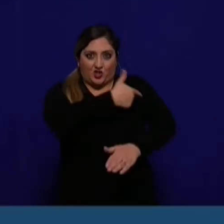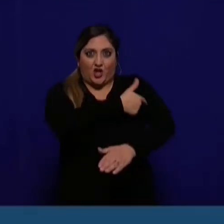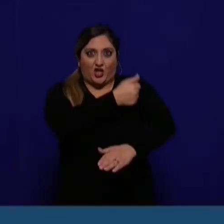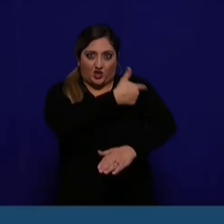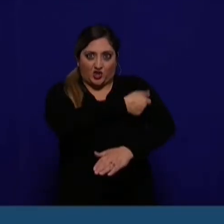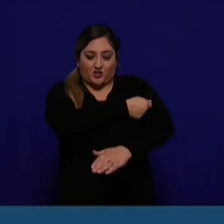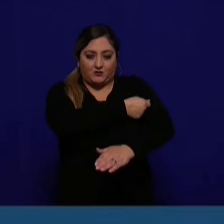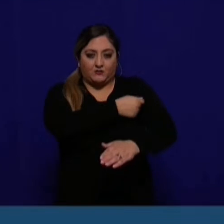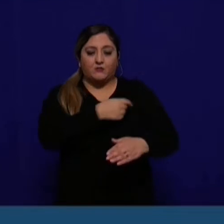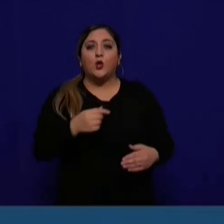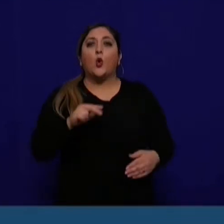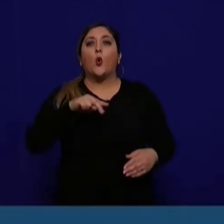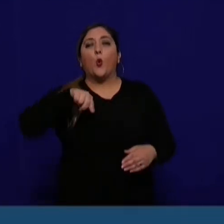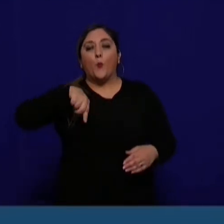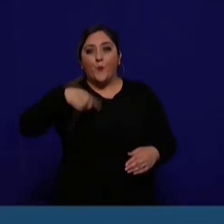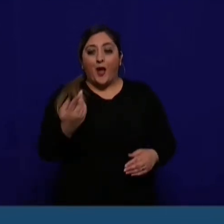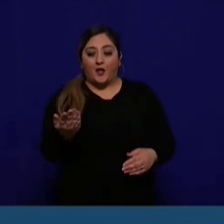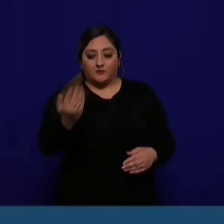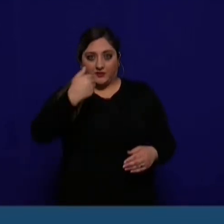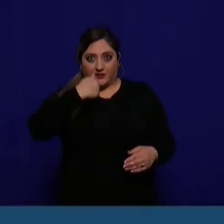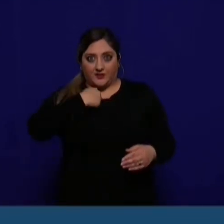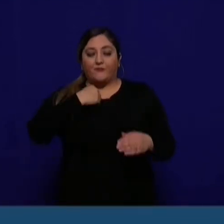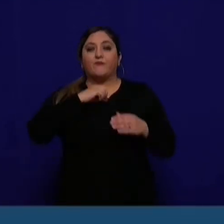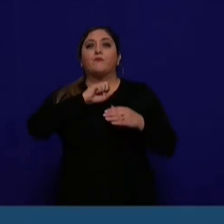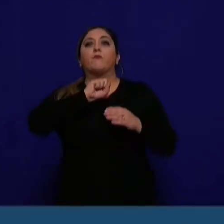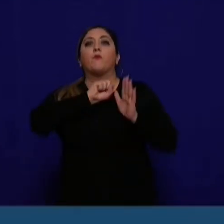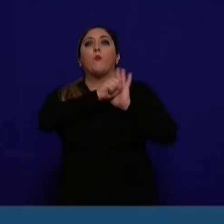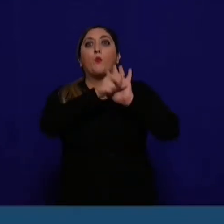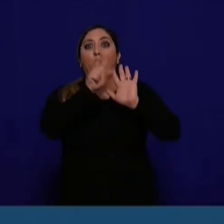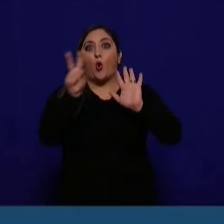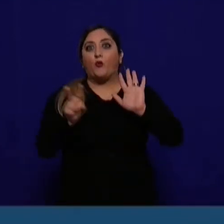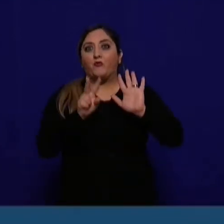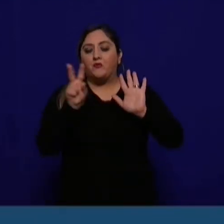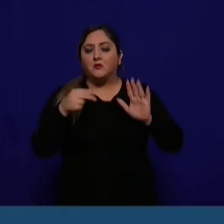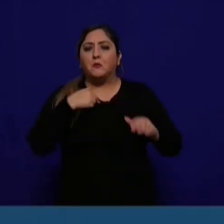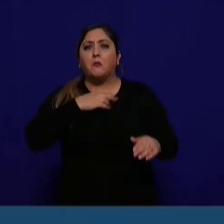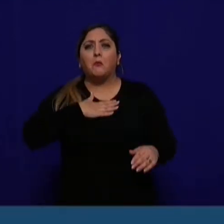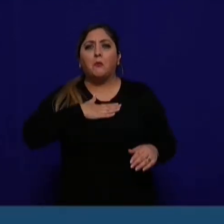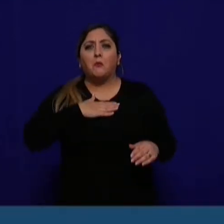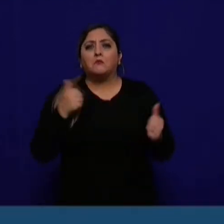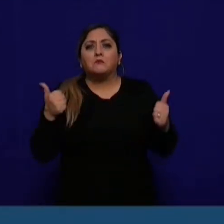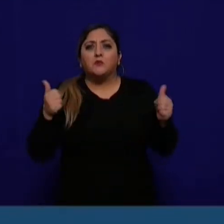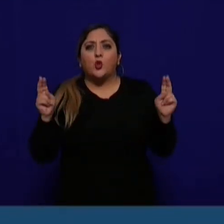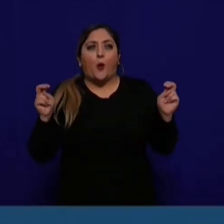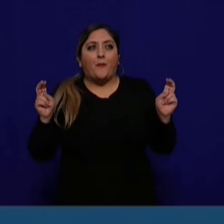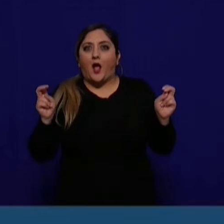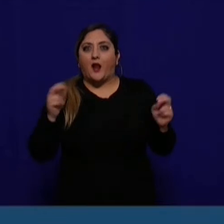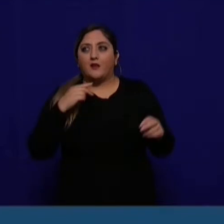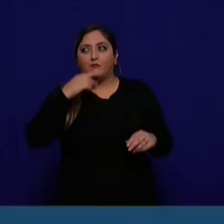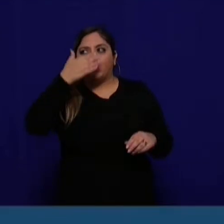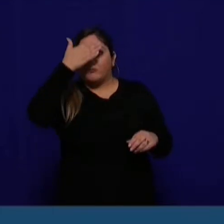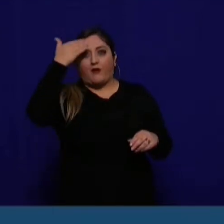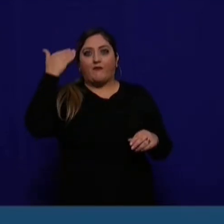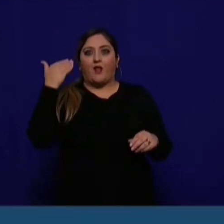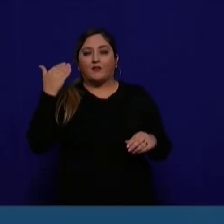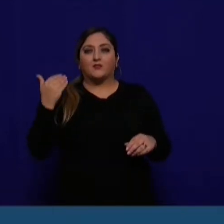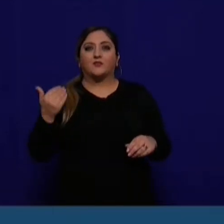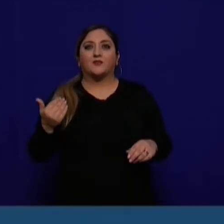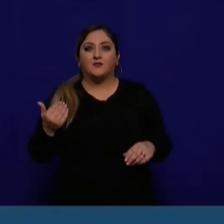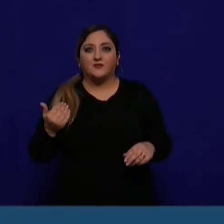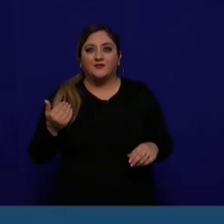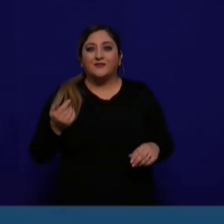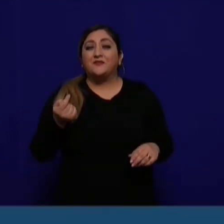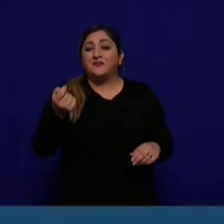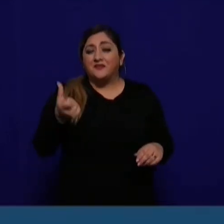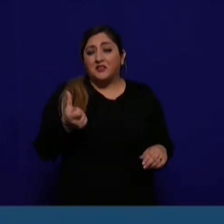kemm huma jekk kienu esposti għal dan il-virus ukoll ma jkunux qed jinfettaw lilhom infushom. Infatti, il-ftit każijiet